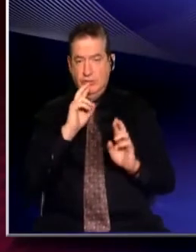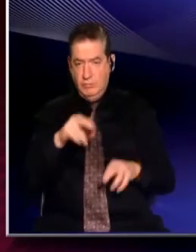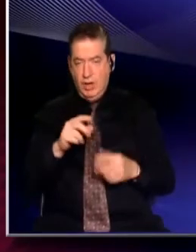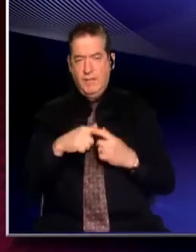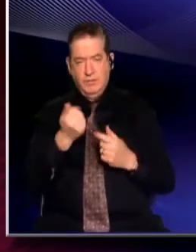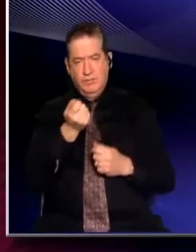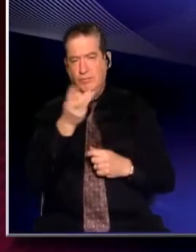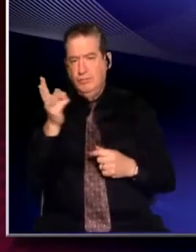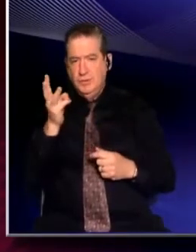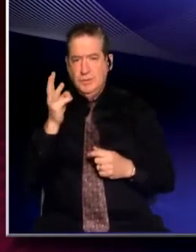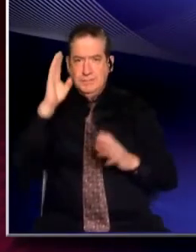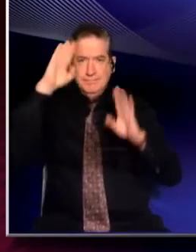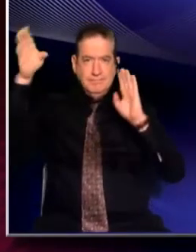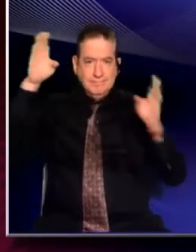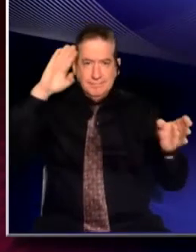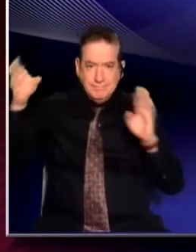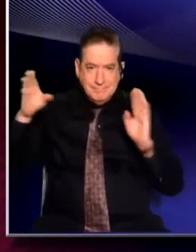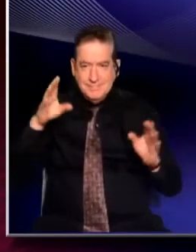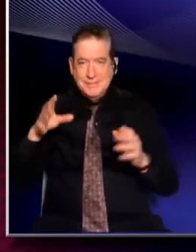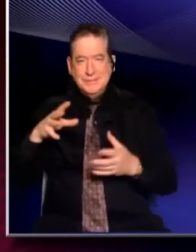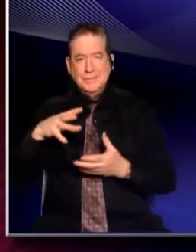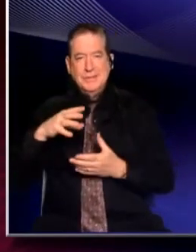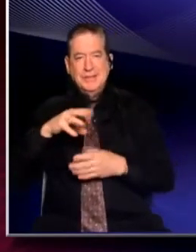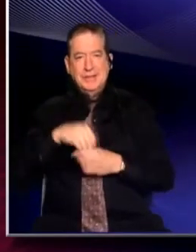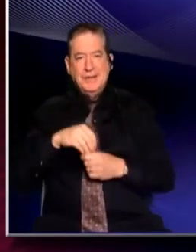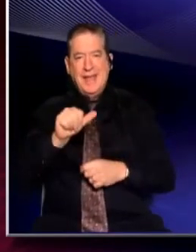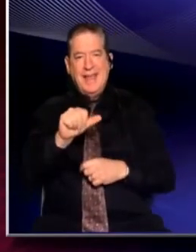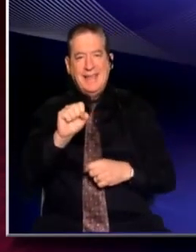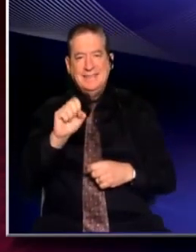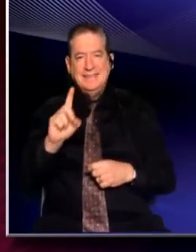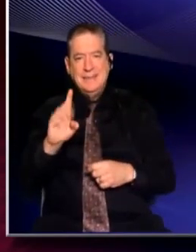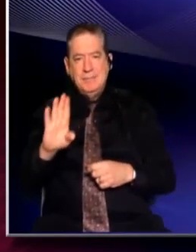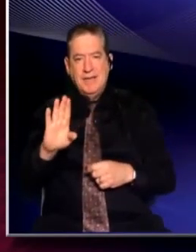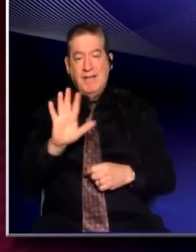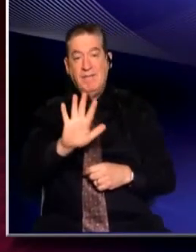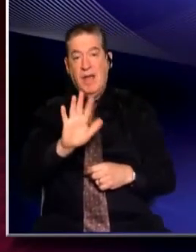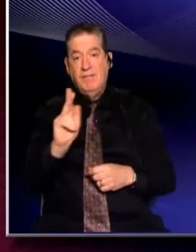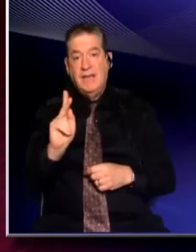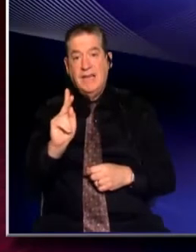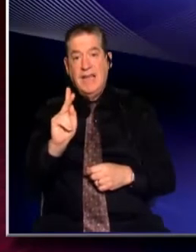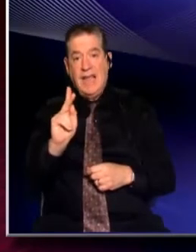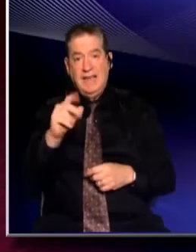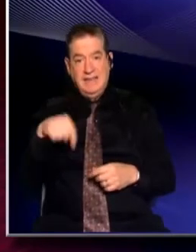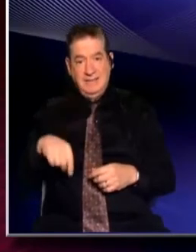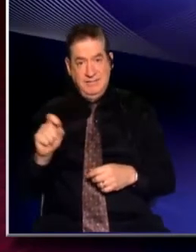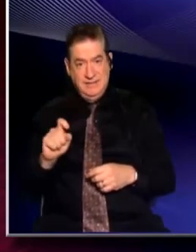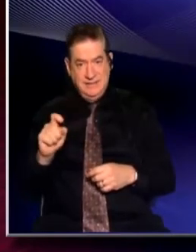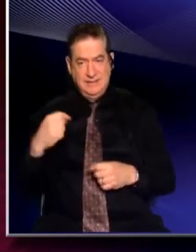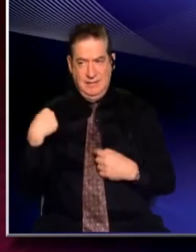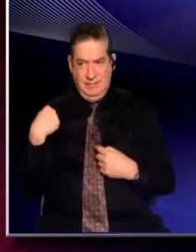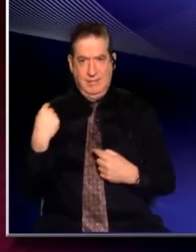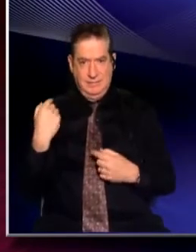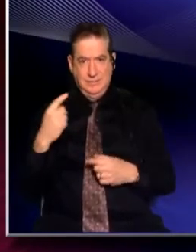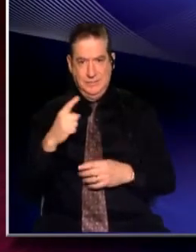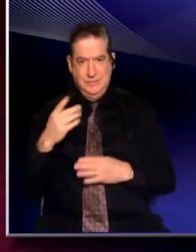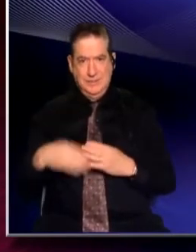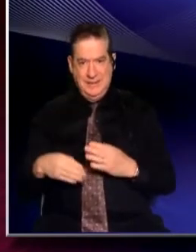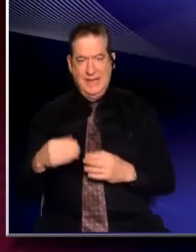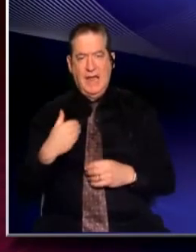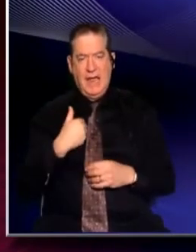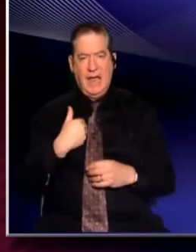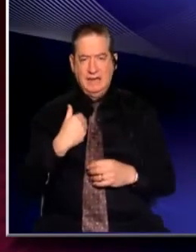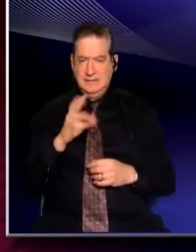outs to include. The ASDB 5K in Phoenix was held this past weekend. We had about